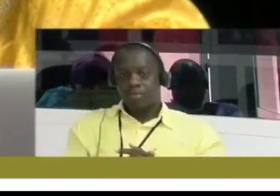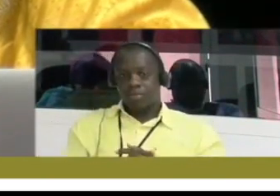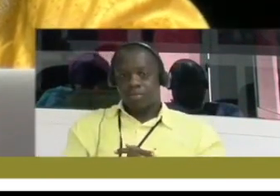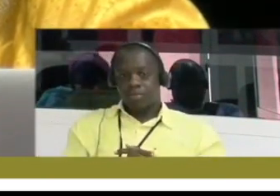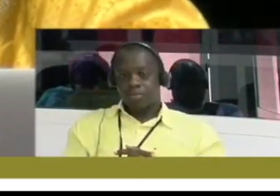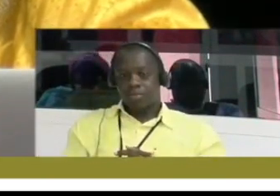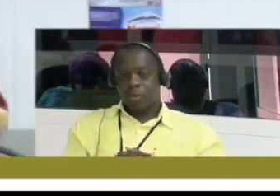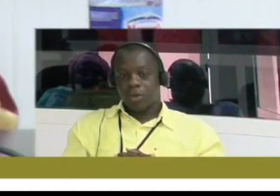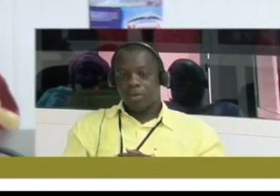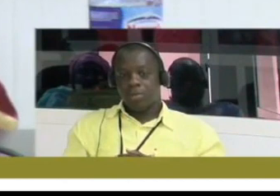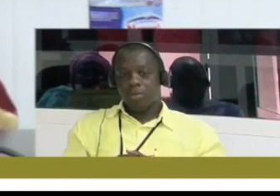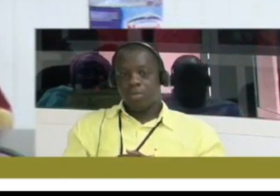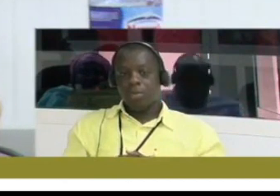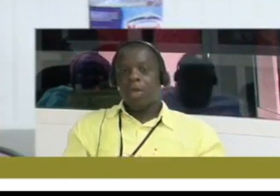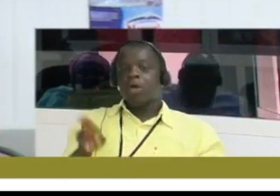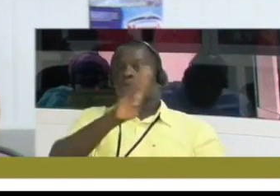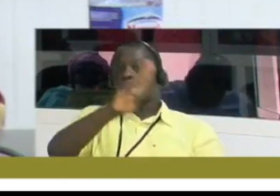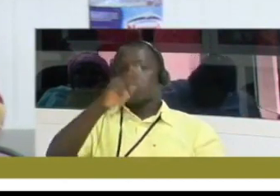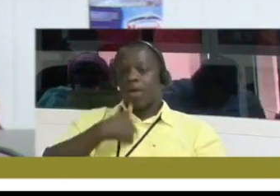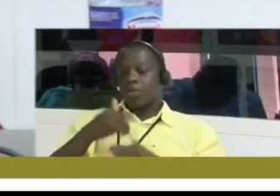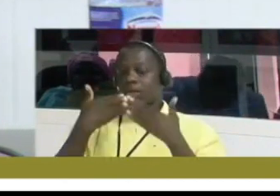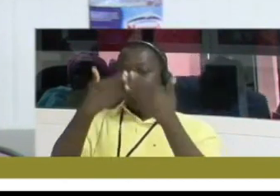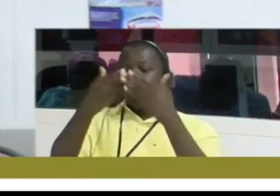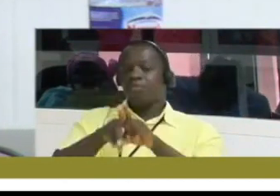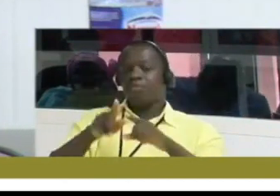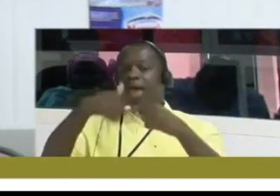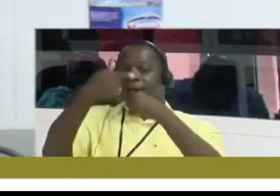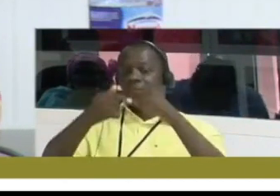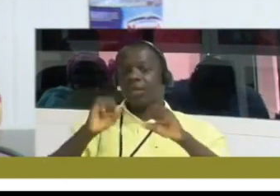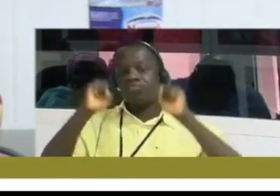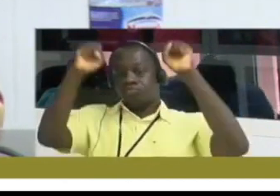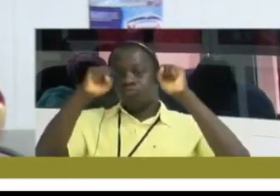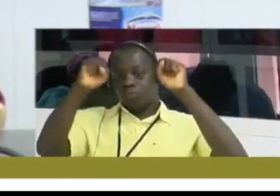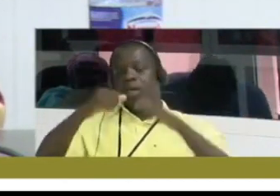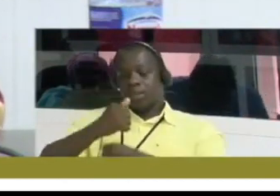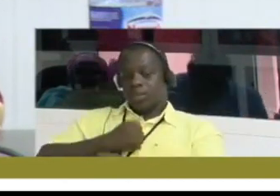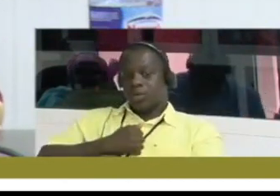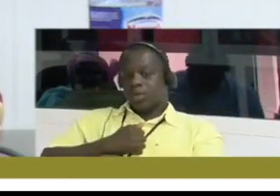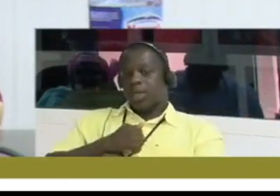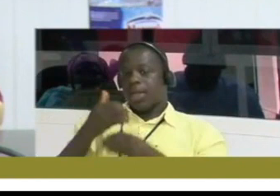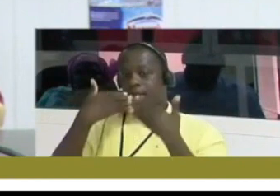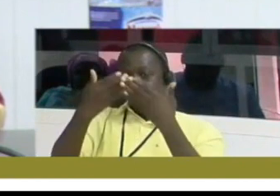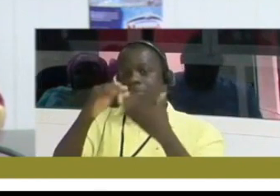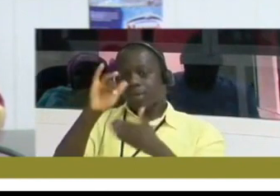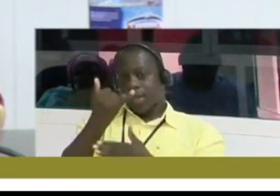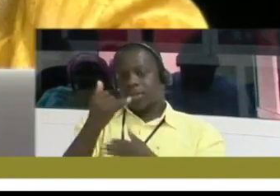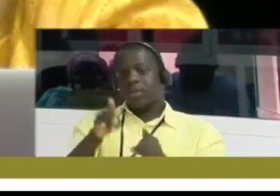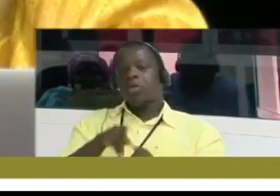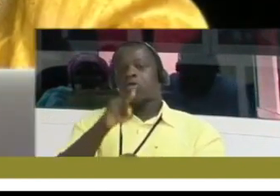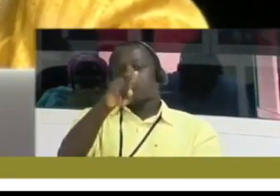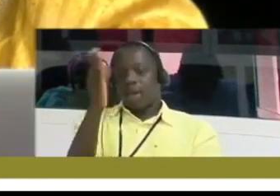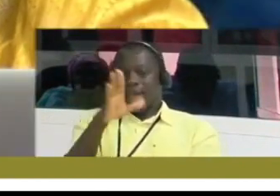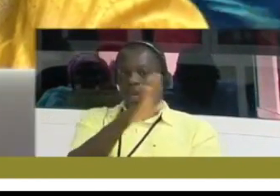I didn't. I was told during the demonstration. After the demonstration, the security briefed me, yes. Then I knew. Did you at